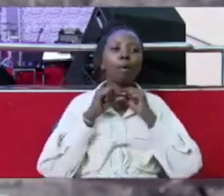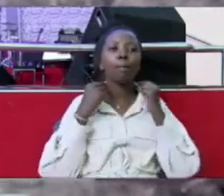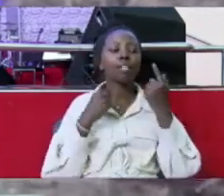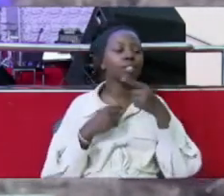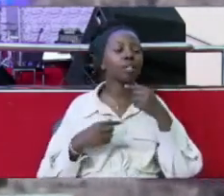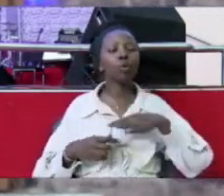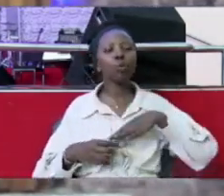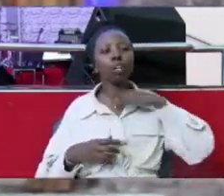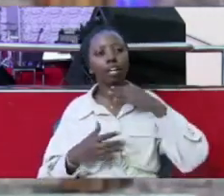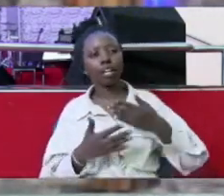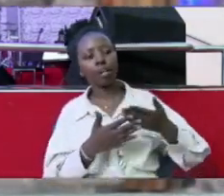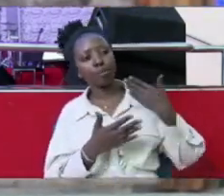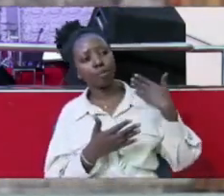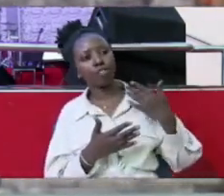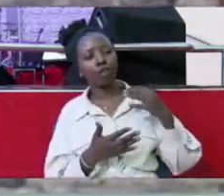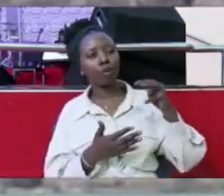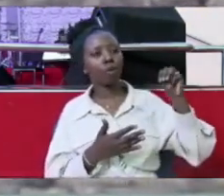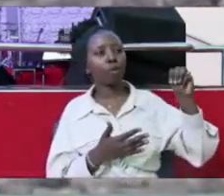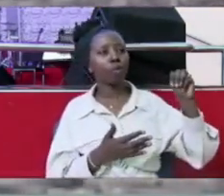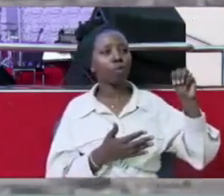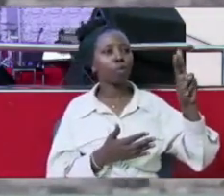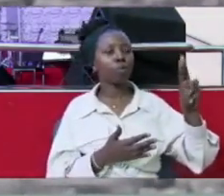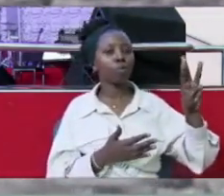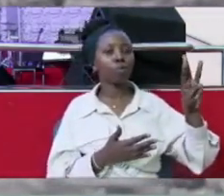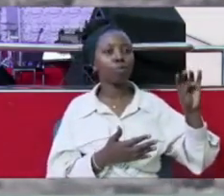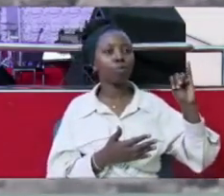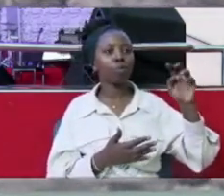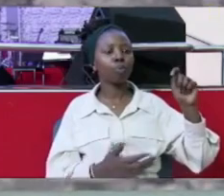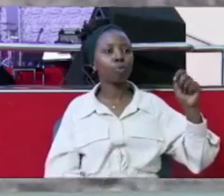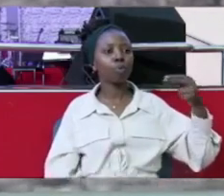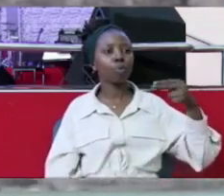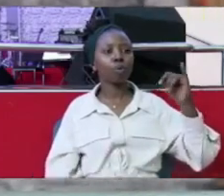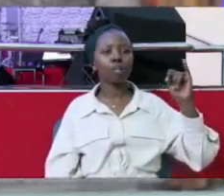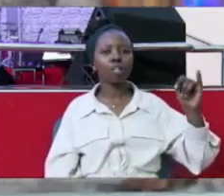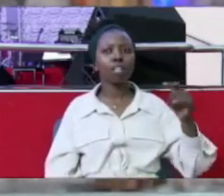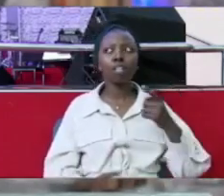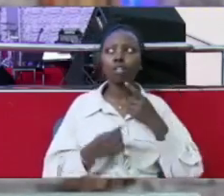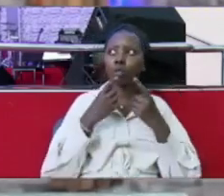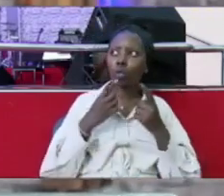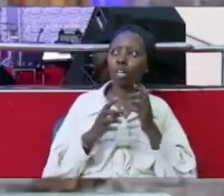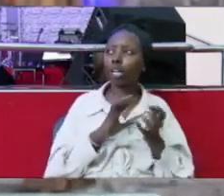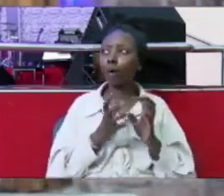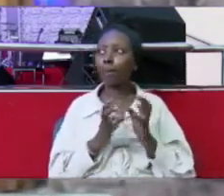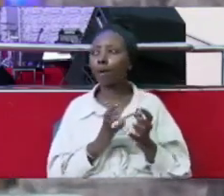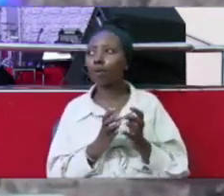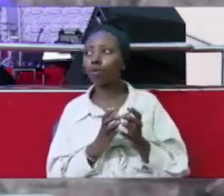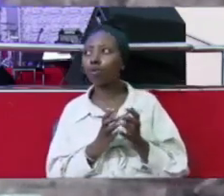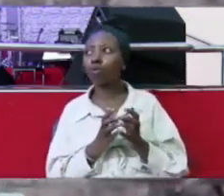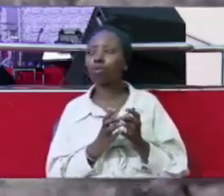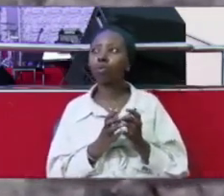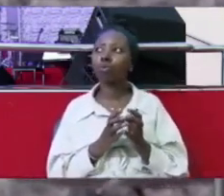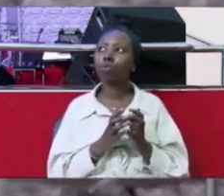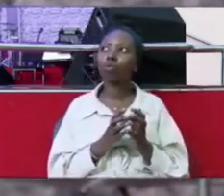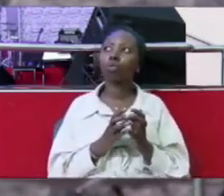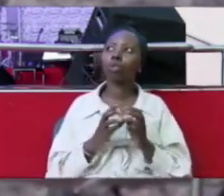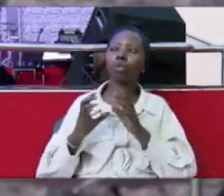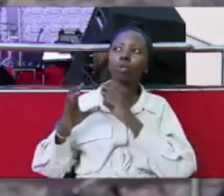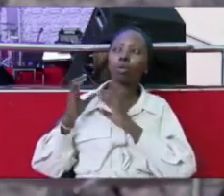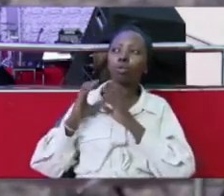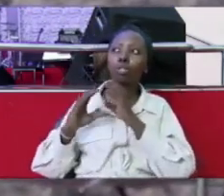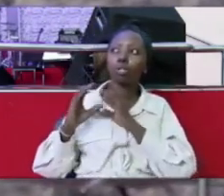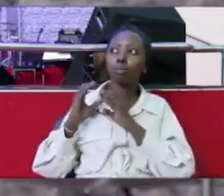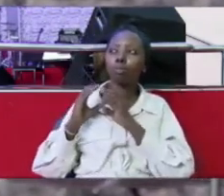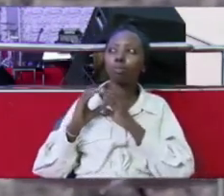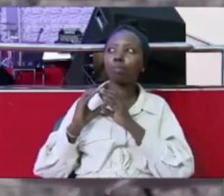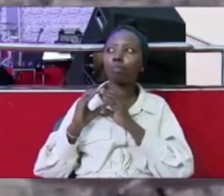Reverend Mwithi. And he was talking about porcupines. Na alikuwa anasema kuhusu nungunungu. And this was they were in where